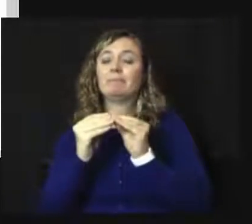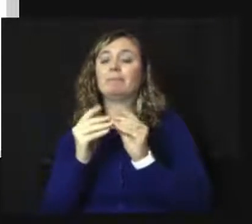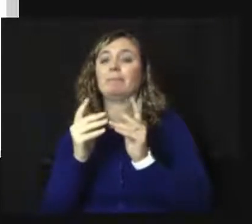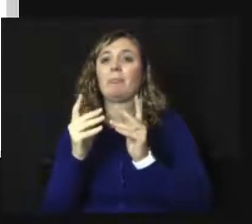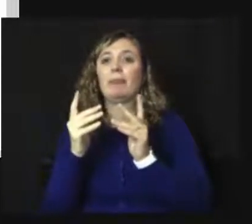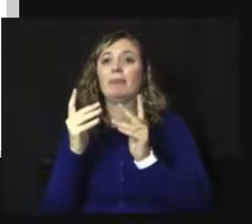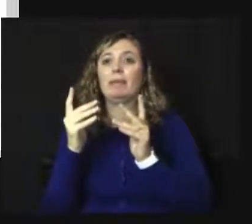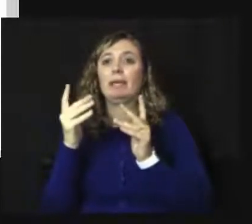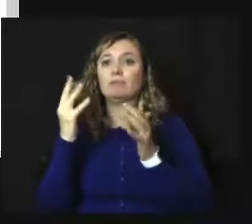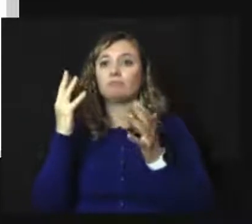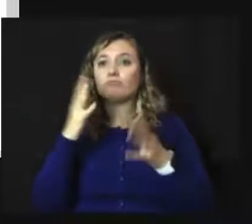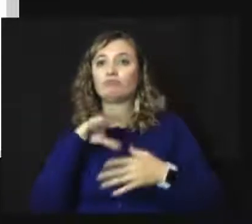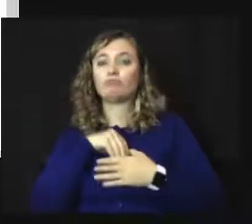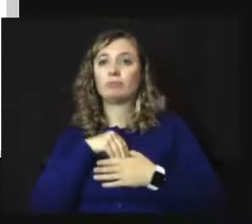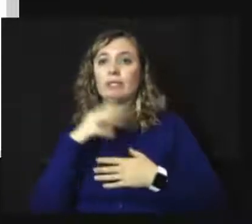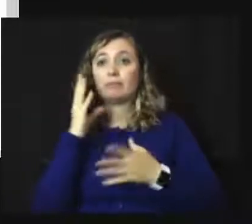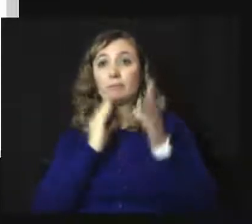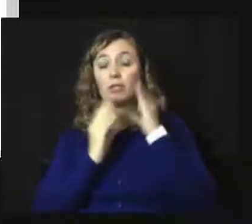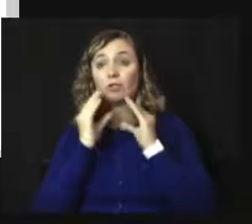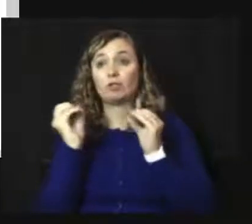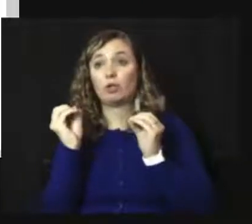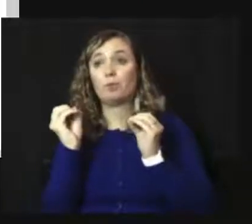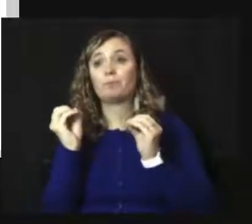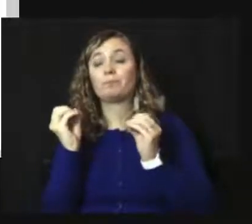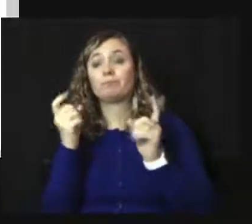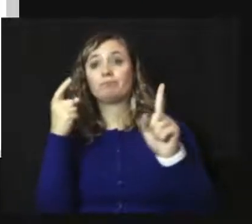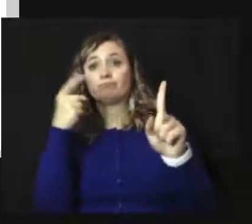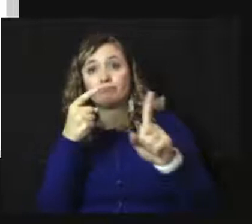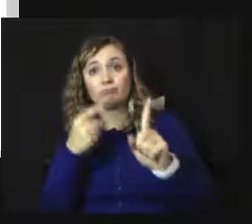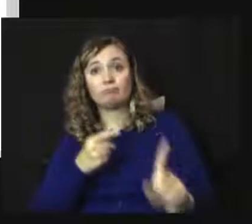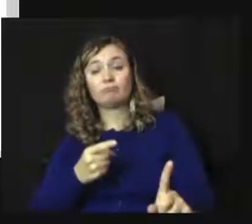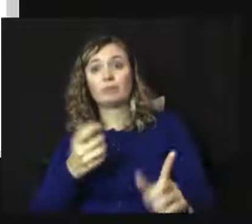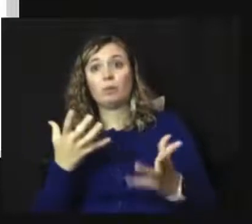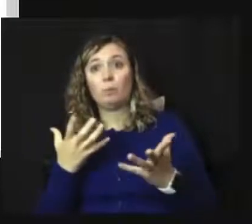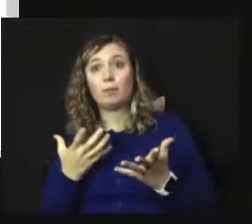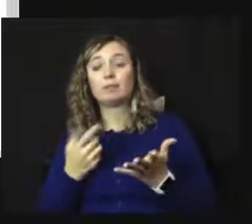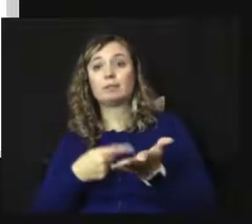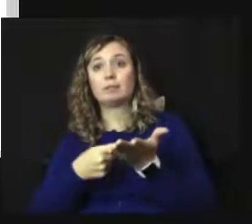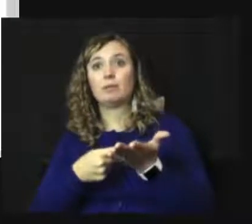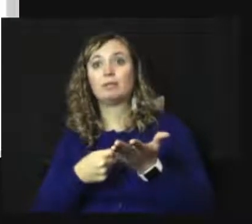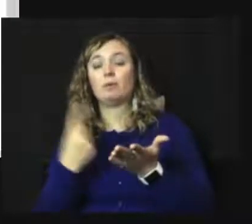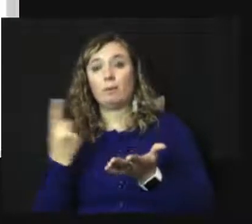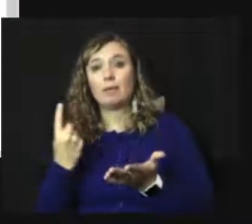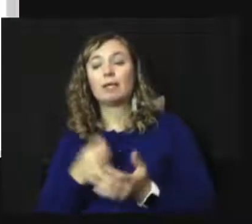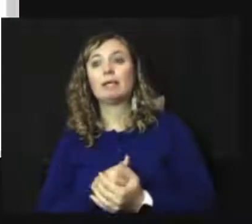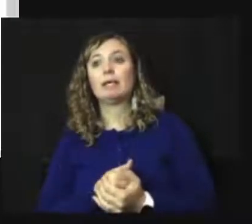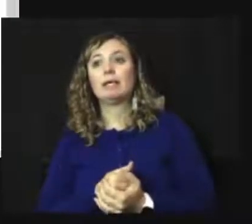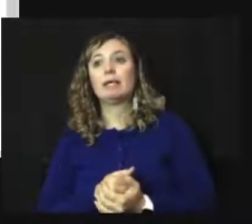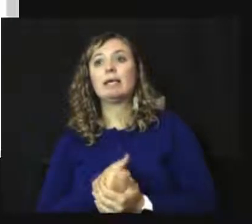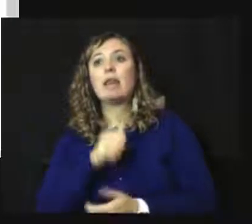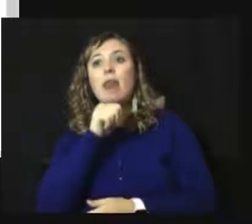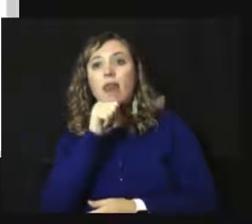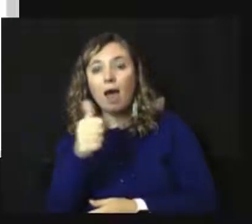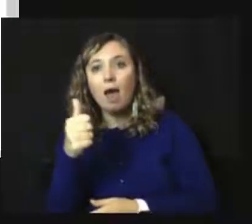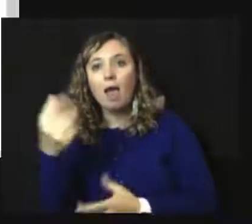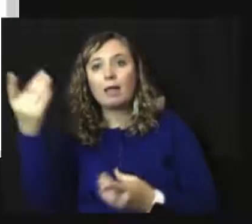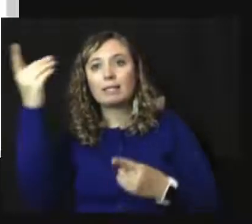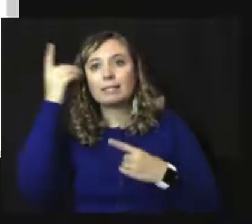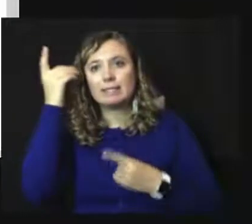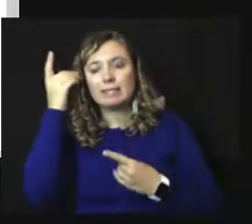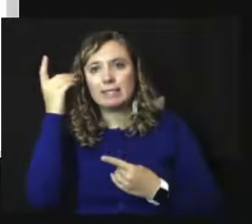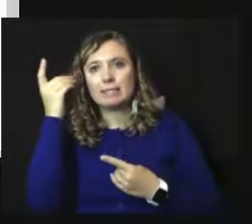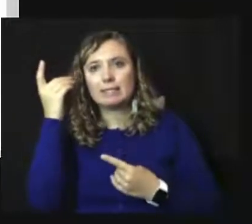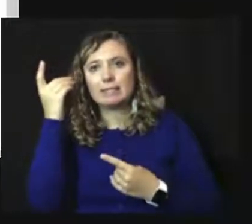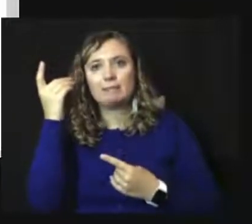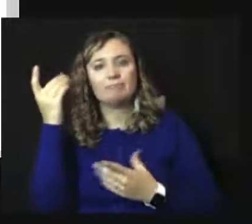so a few key points that I always try to talk about when I'm talking about autism is that it's not a disease. Like, autism is